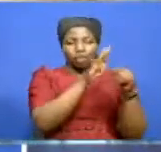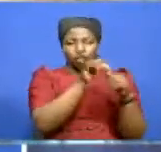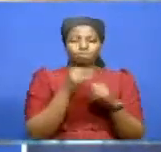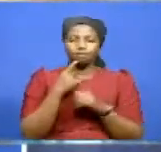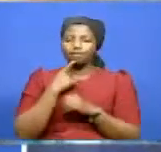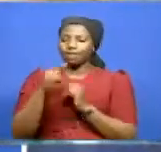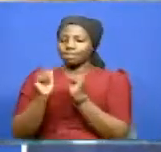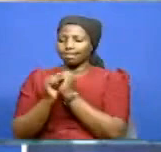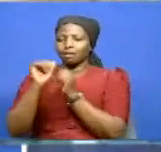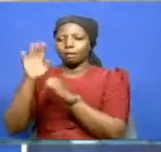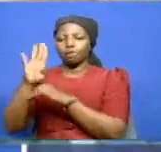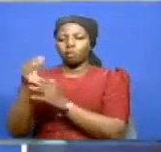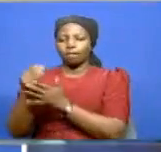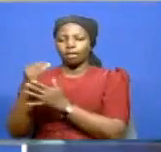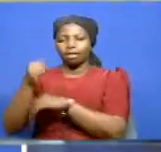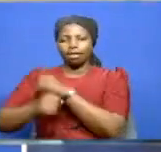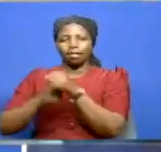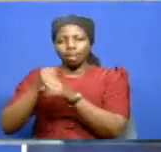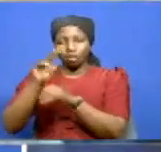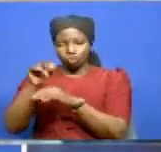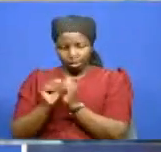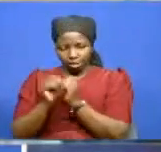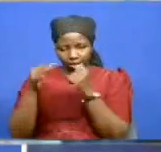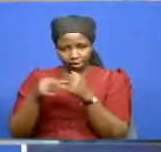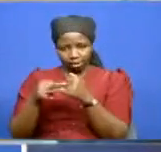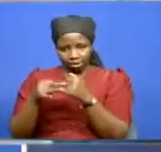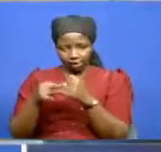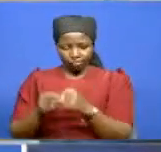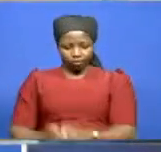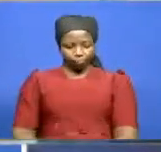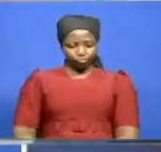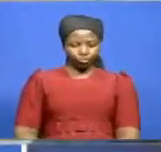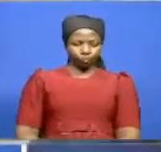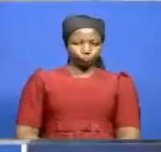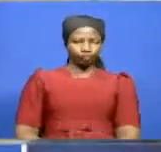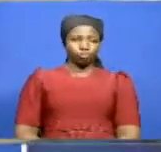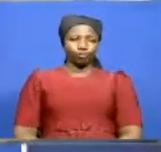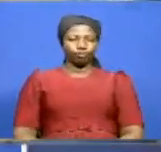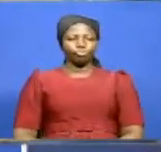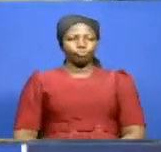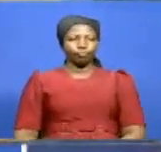billion shillings in 2018. O'Brien, coming for Business News Hour.